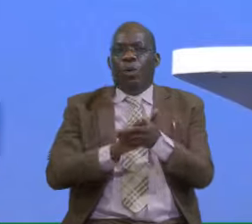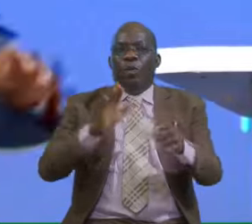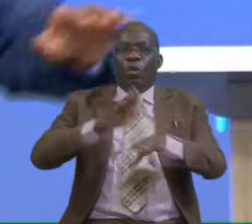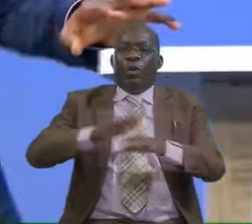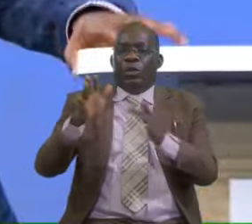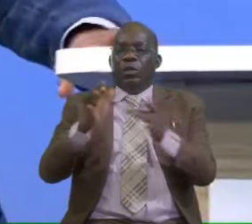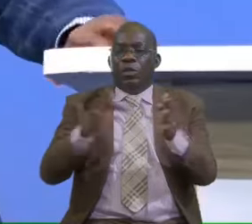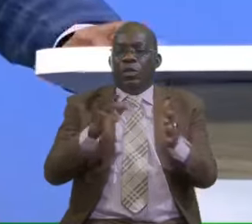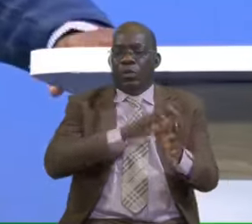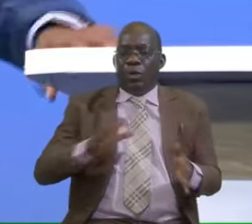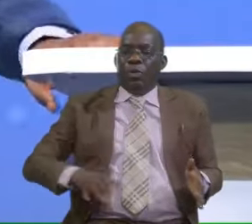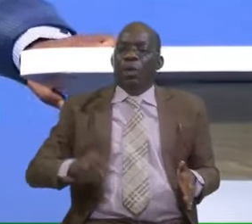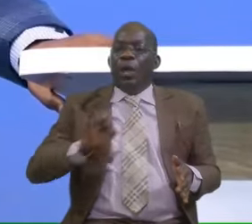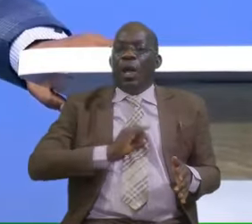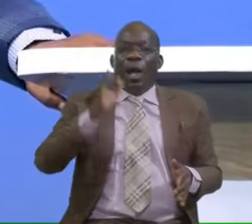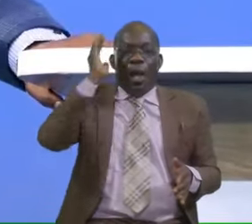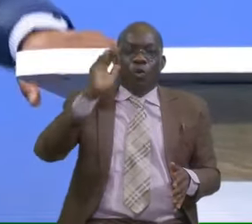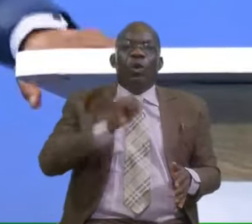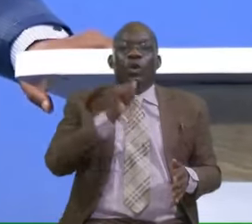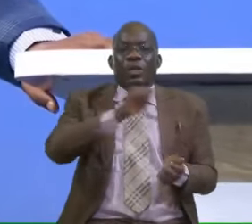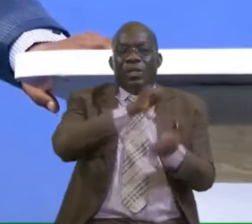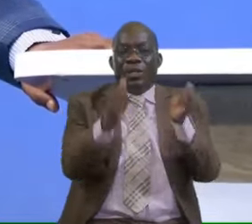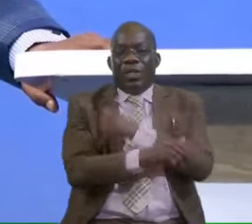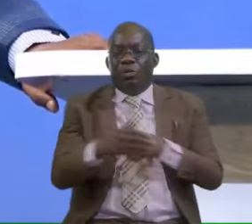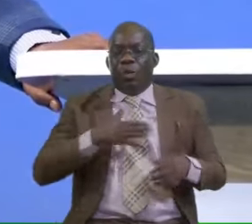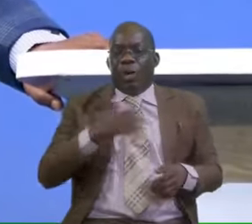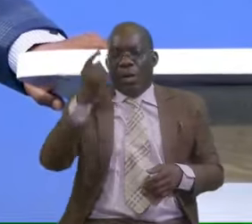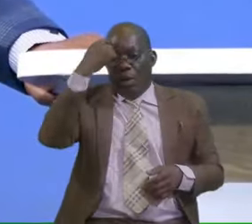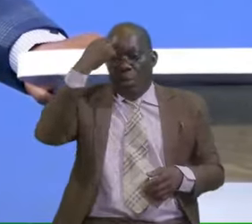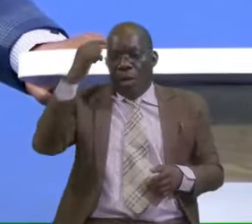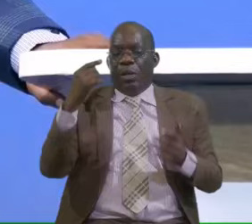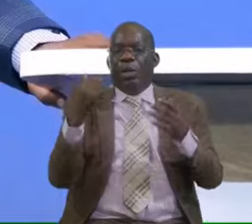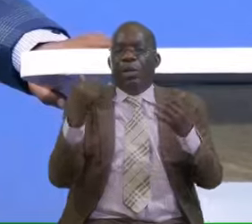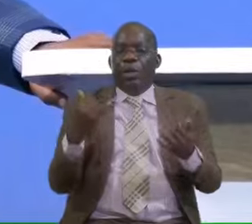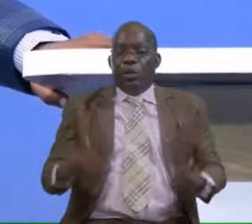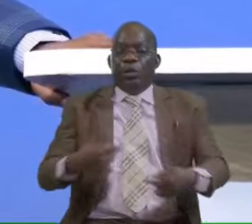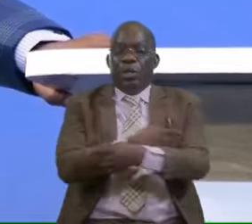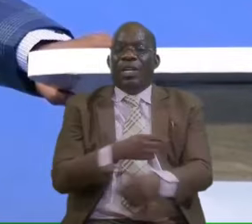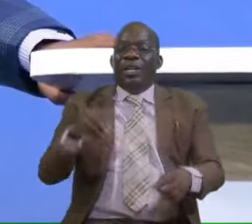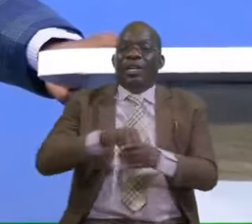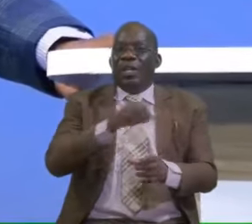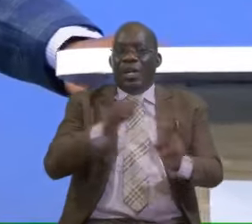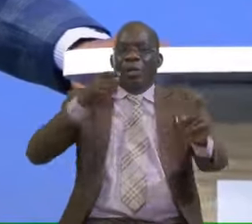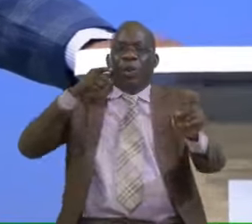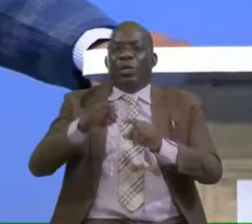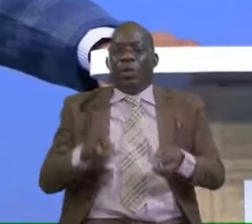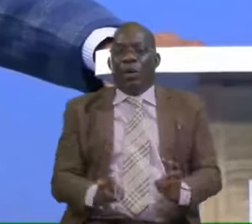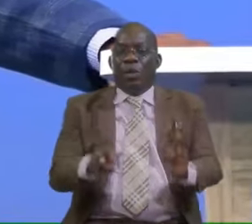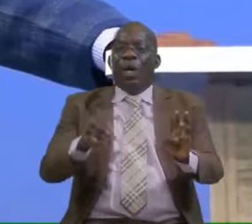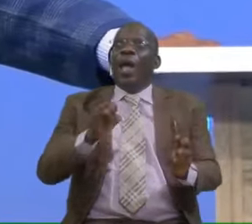Christ, and I'm not going to change my mind today. In a definite way, I